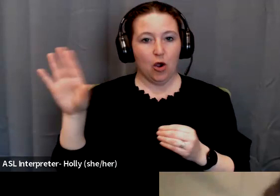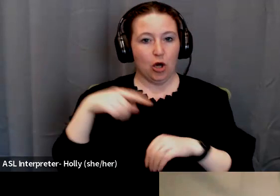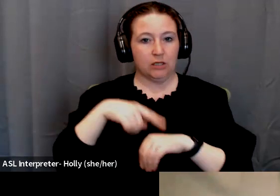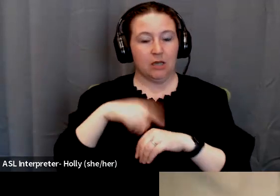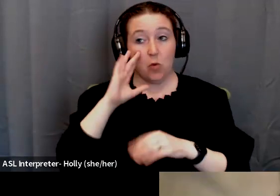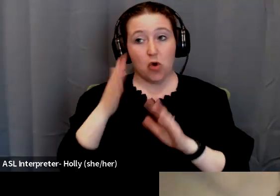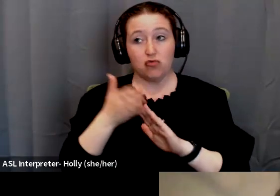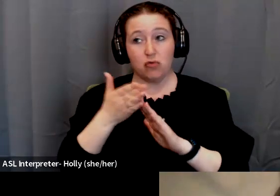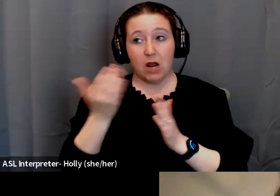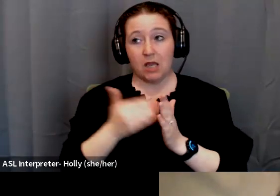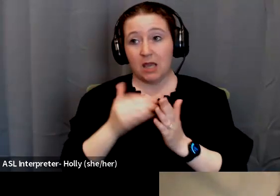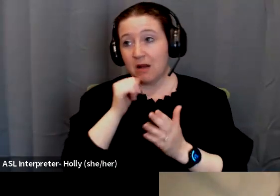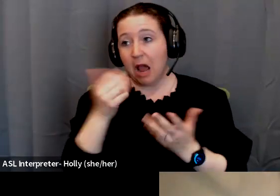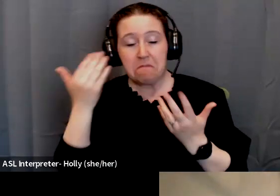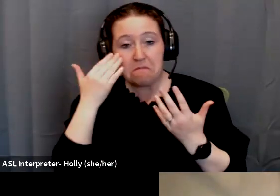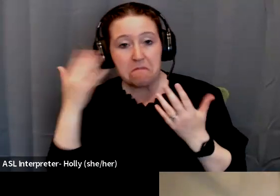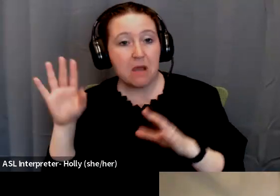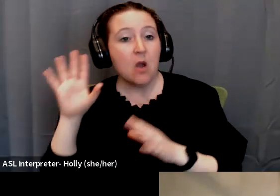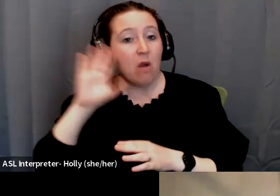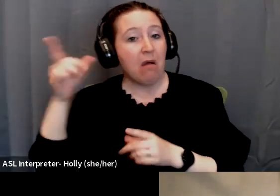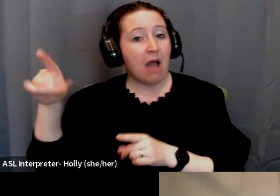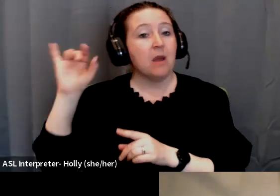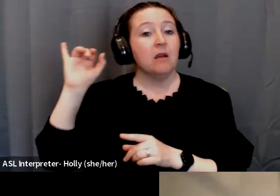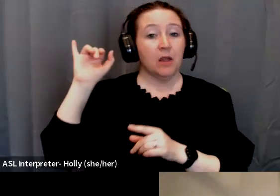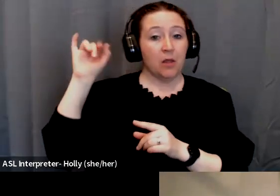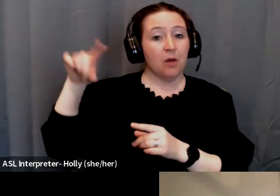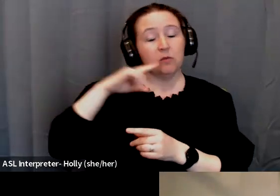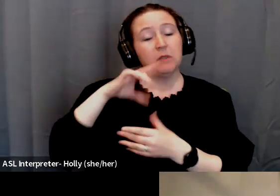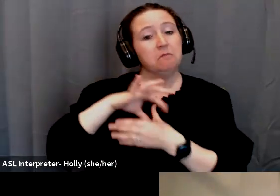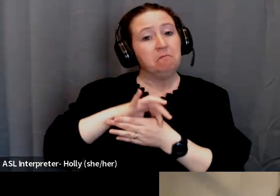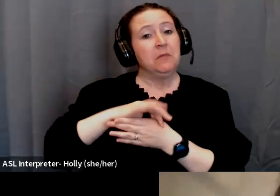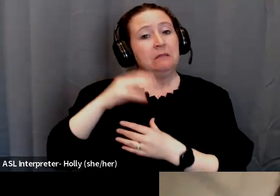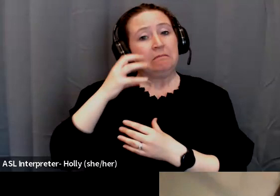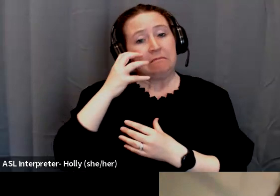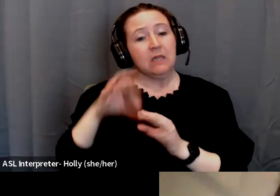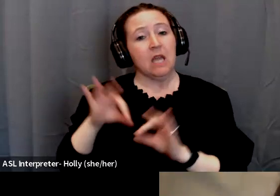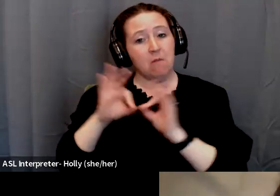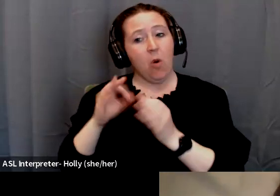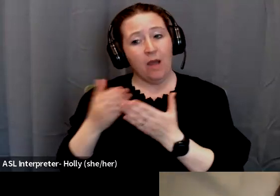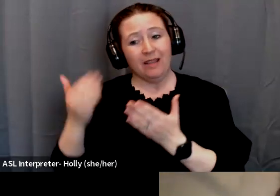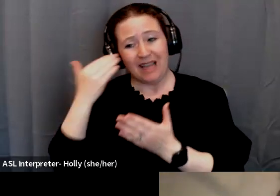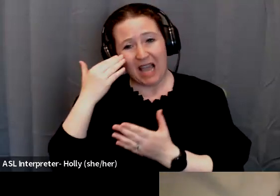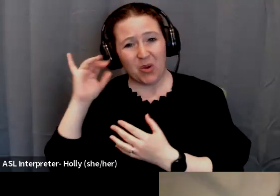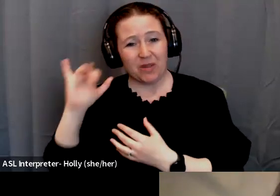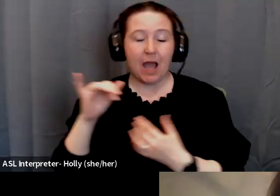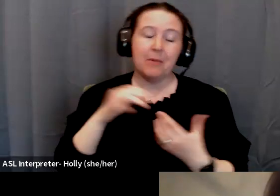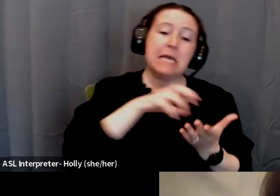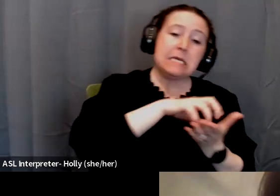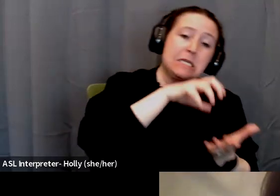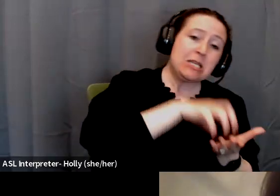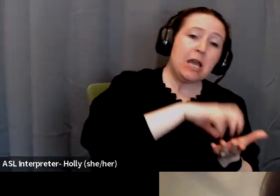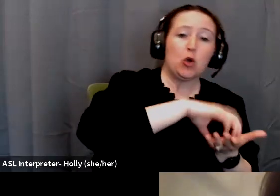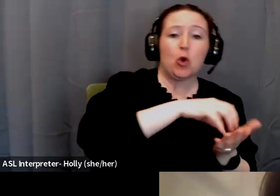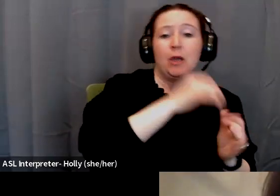she won't. Those things will happen. Those are substantively more important things than cake or cookies. I get it, but it's the